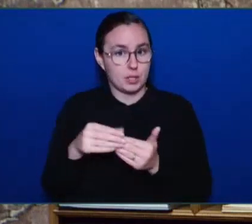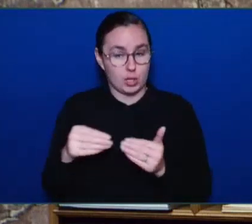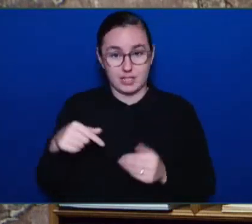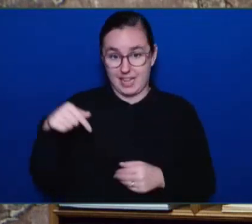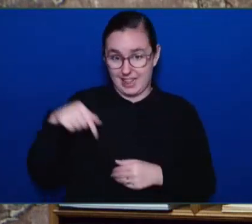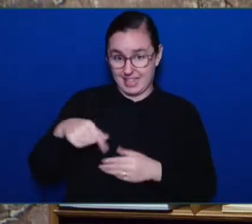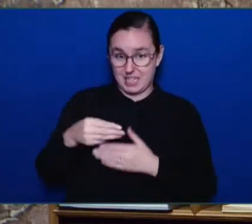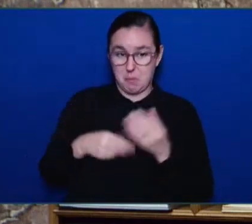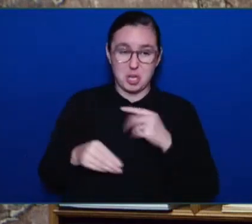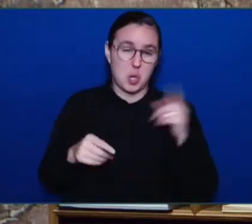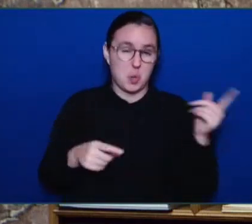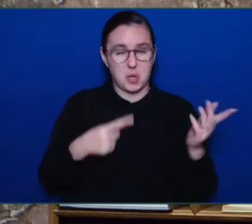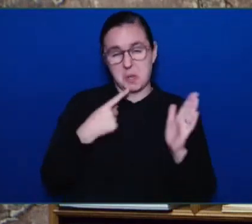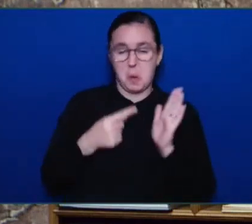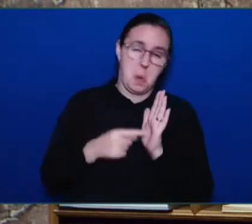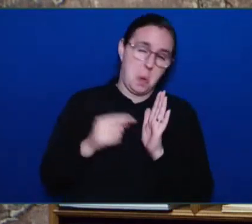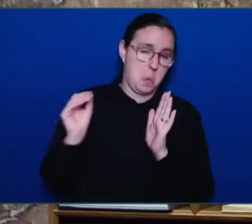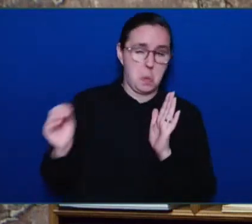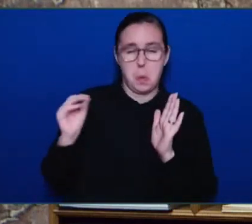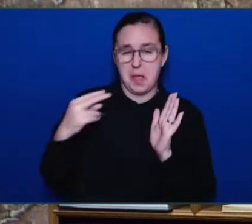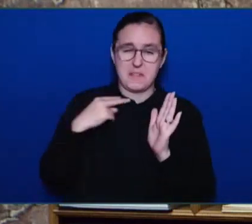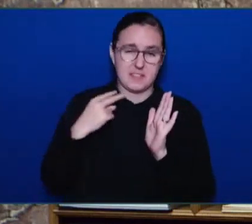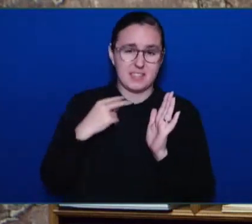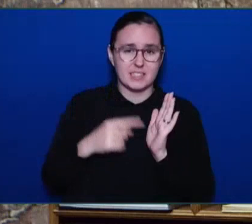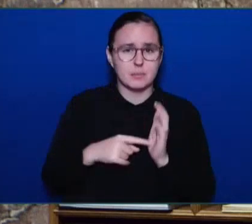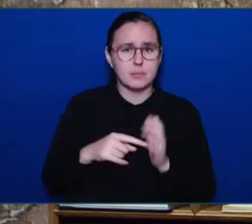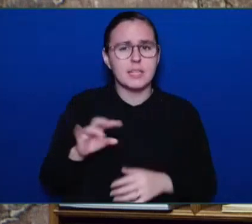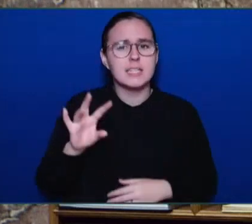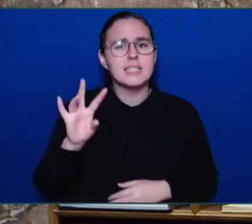Speaker, $78 million. But